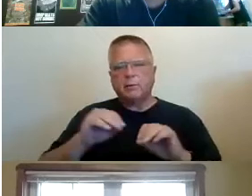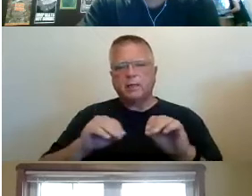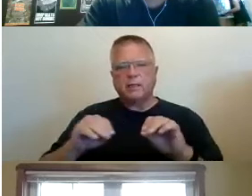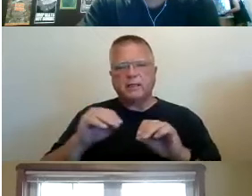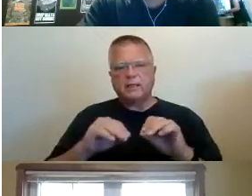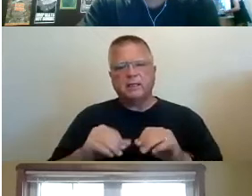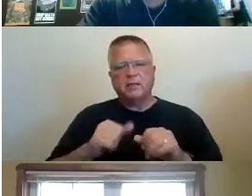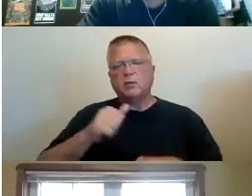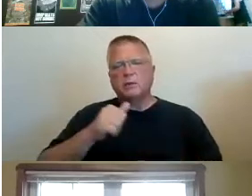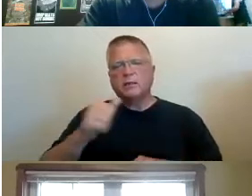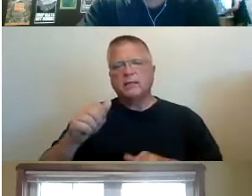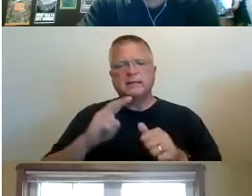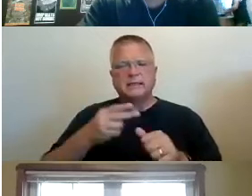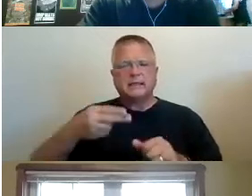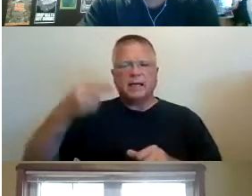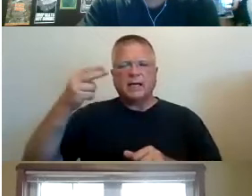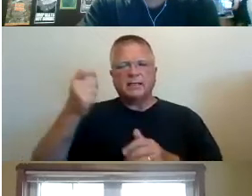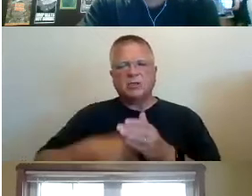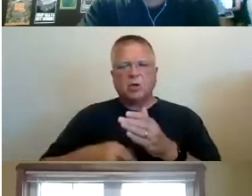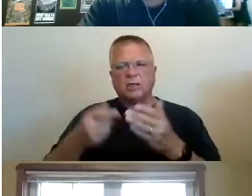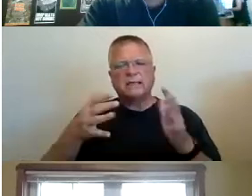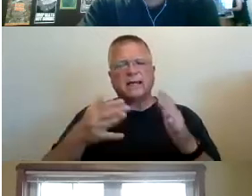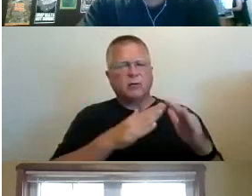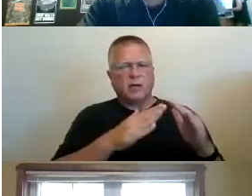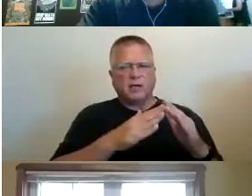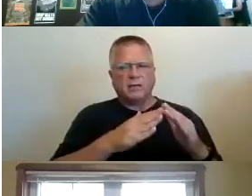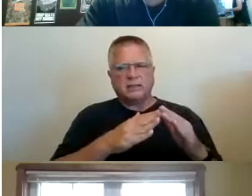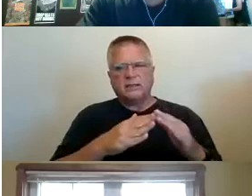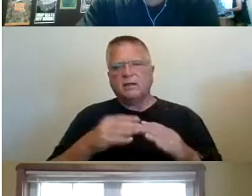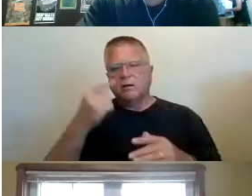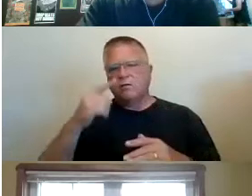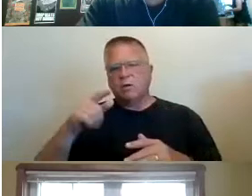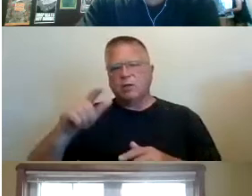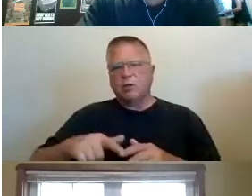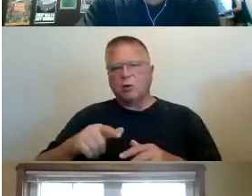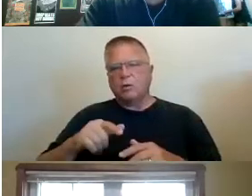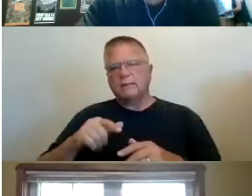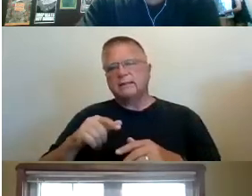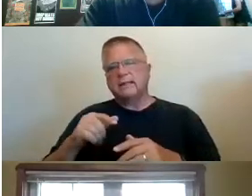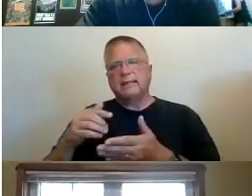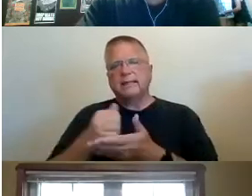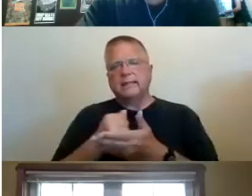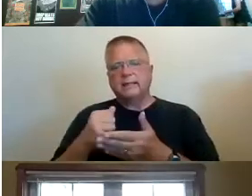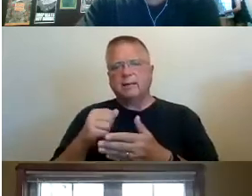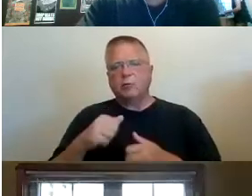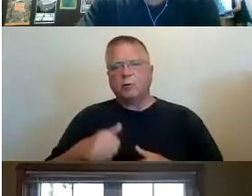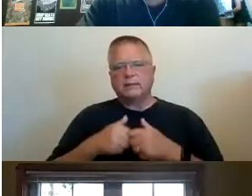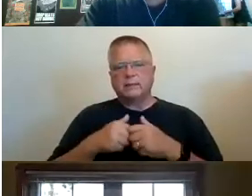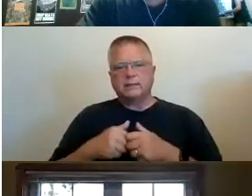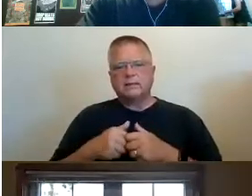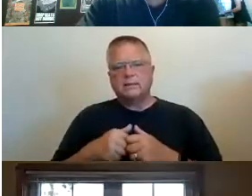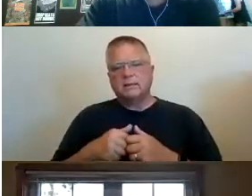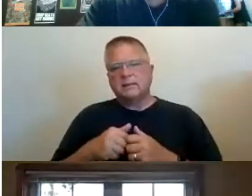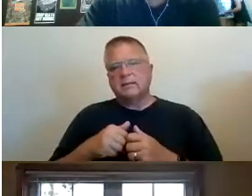cost after housing on average. For our lowest income residents, transportation costs actually exceed the